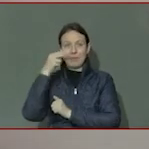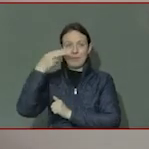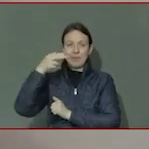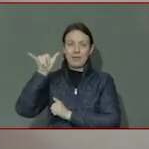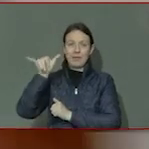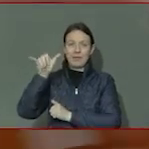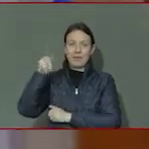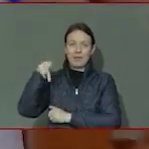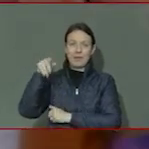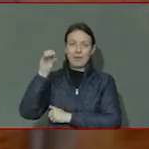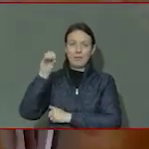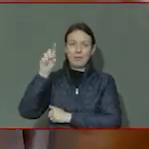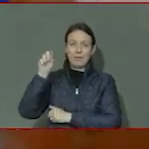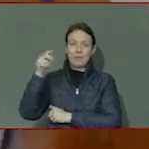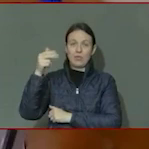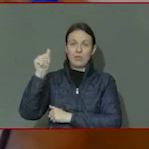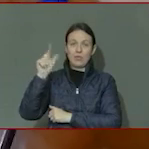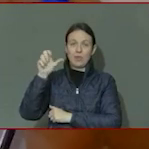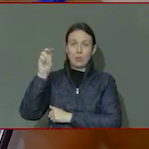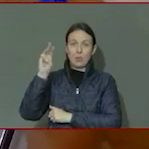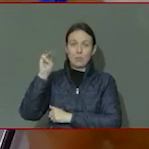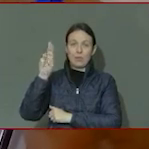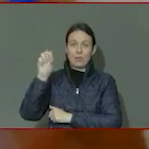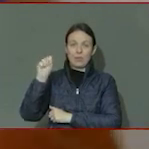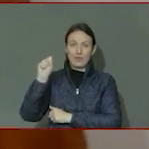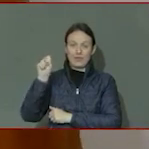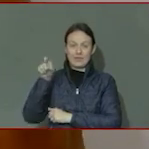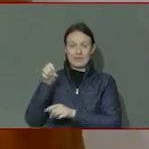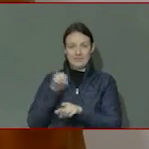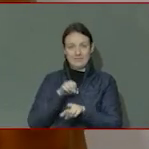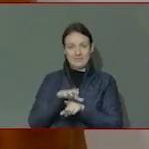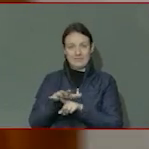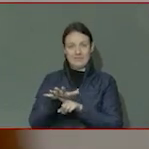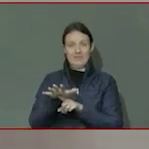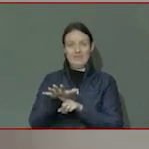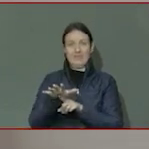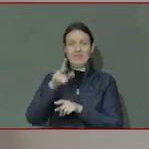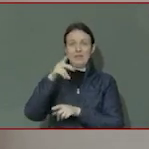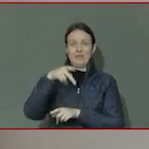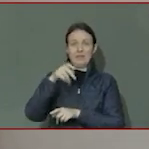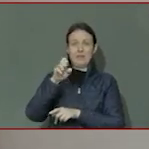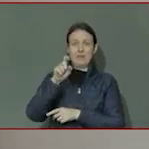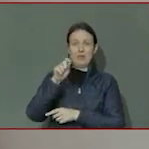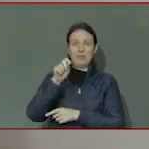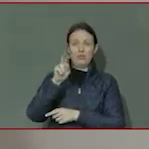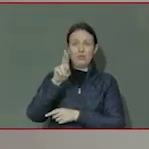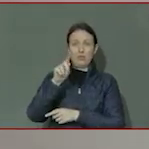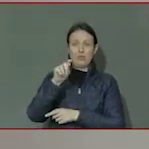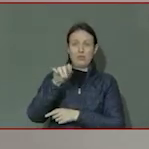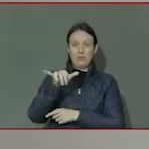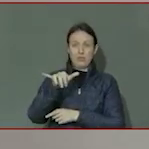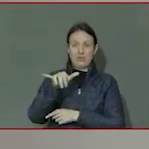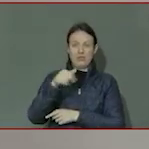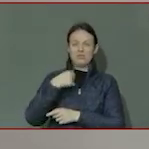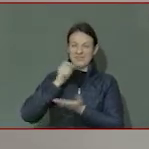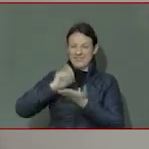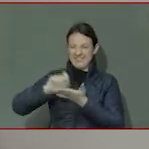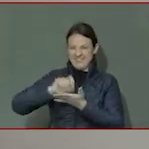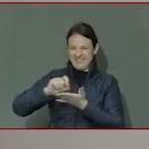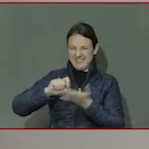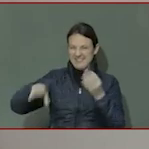hypothalamus actually stimulates the pituitary. So people, the hypothalamus, I'm going to write here,